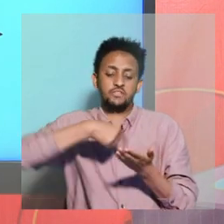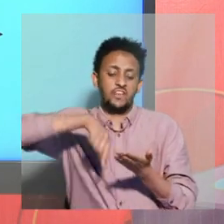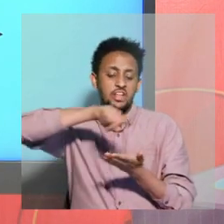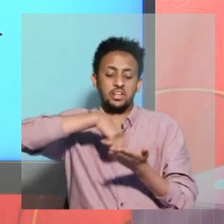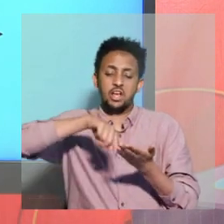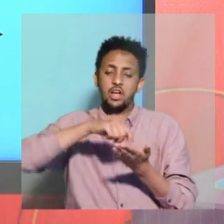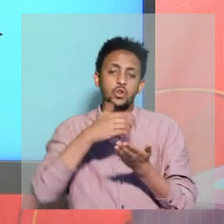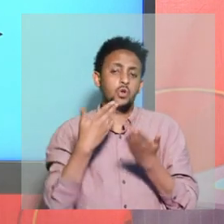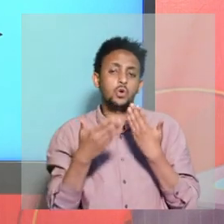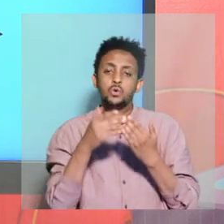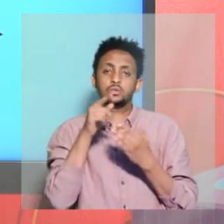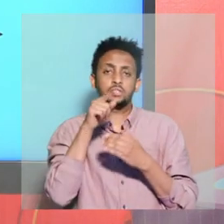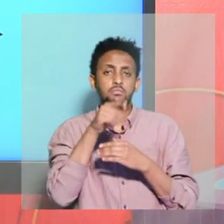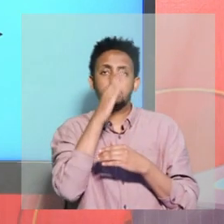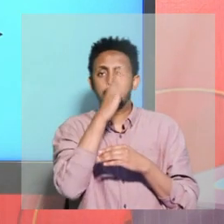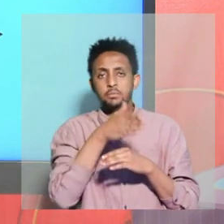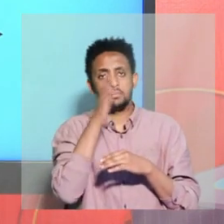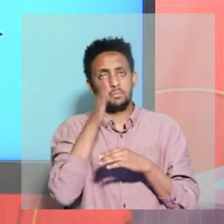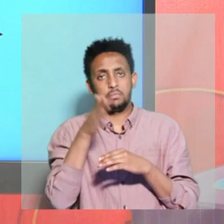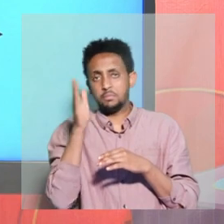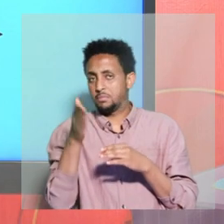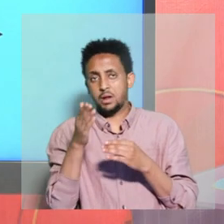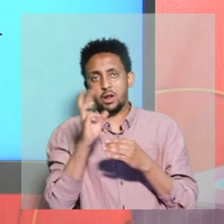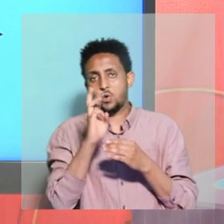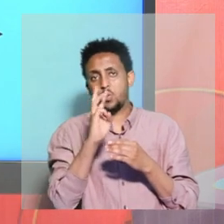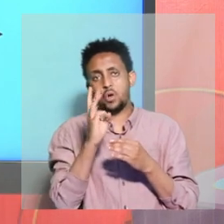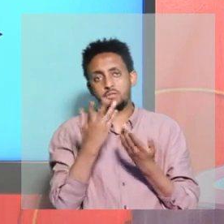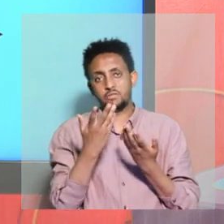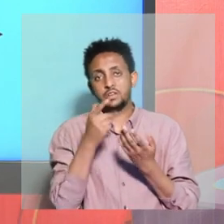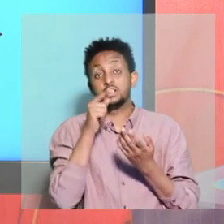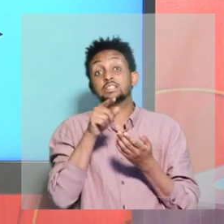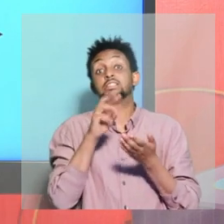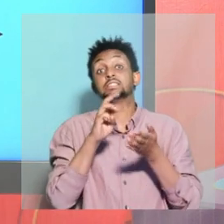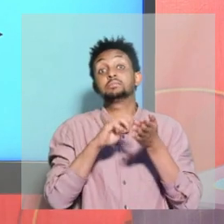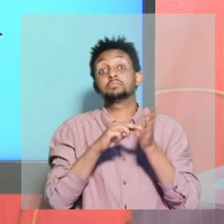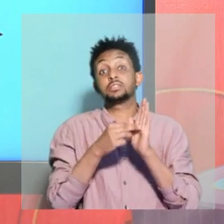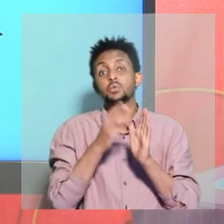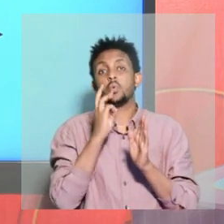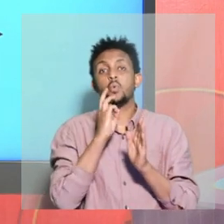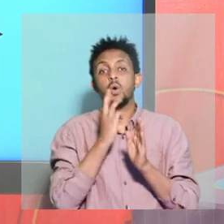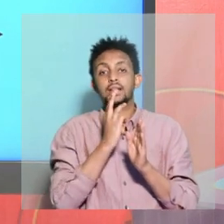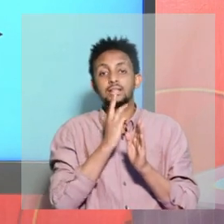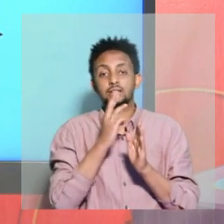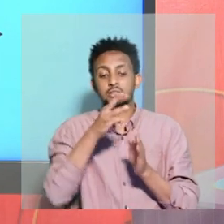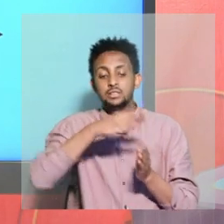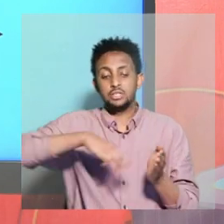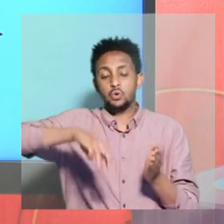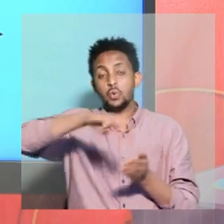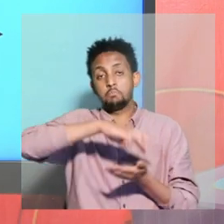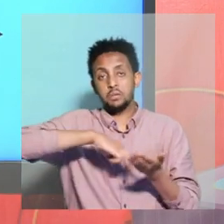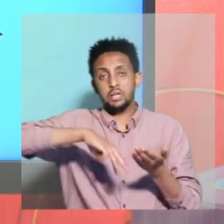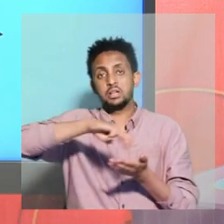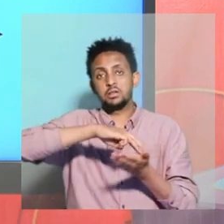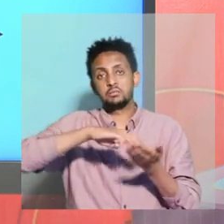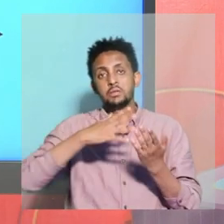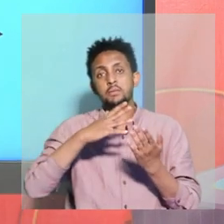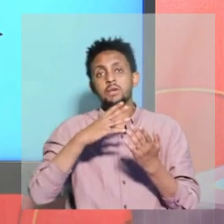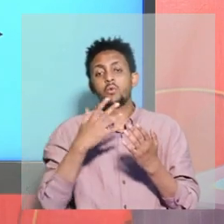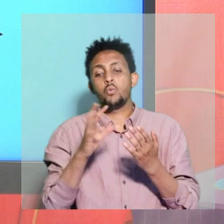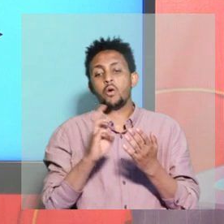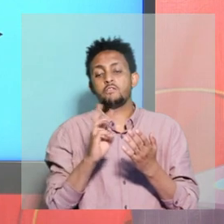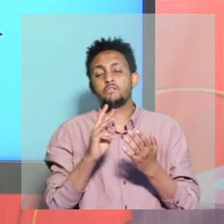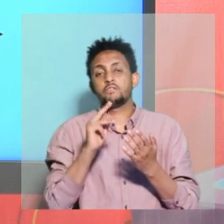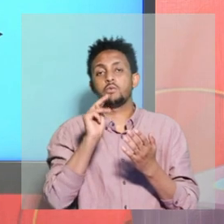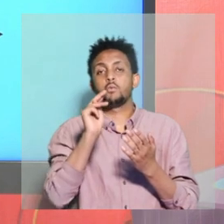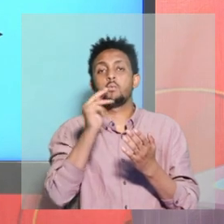wave, or there might be a planar wave. Suppose that it is a water ripple, so that there will be a series